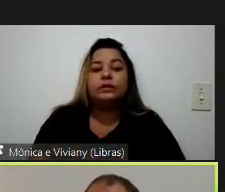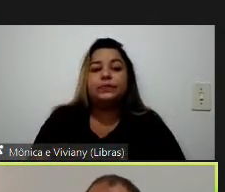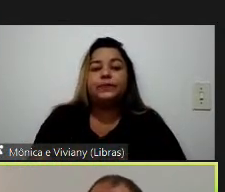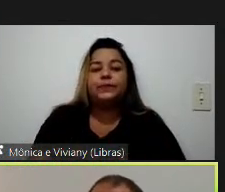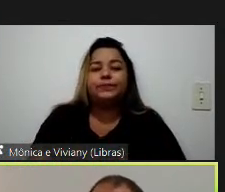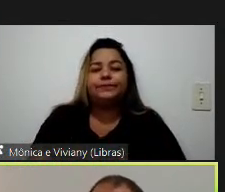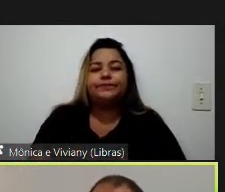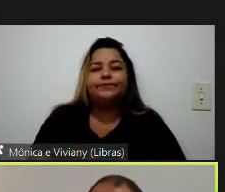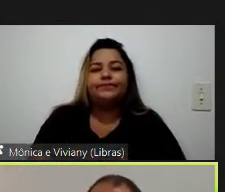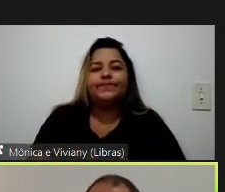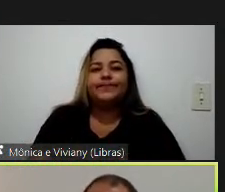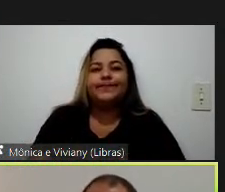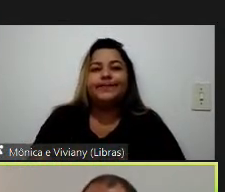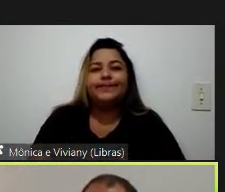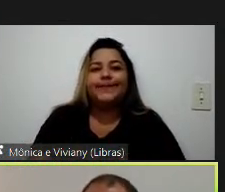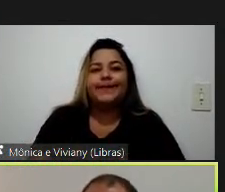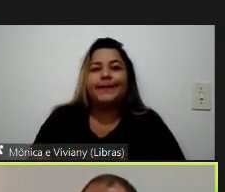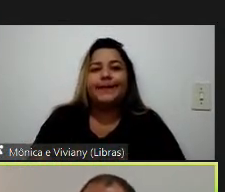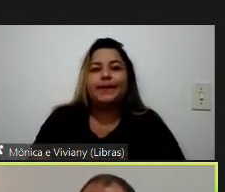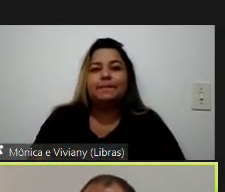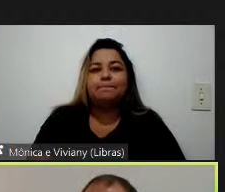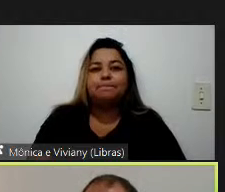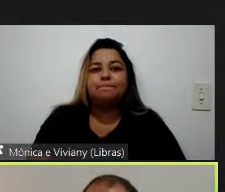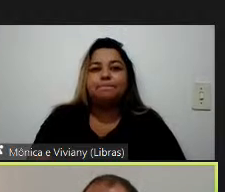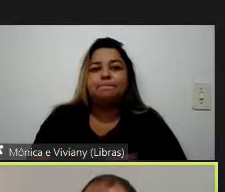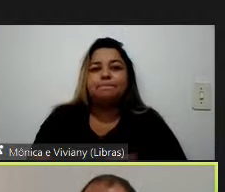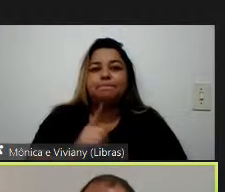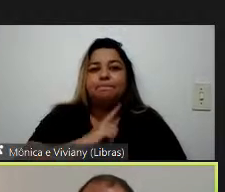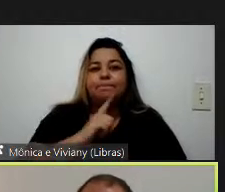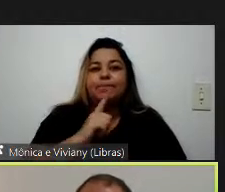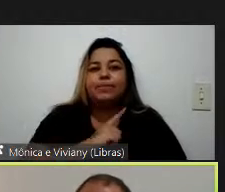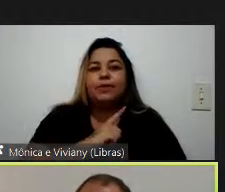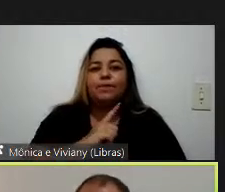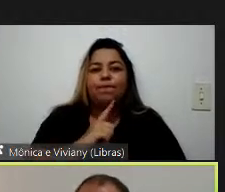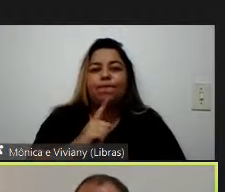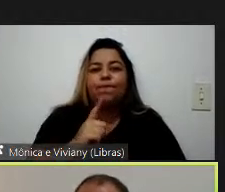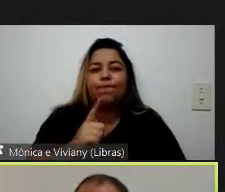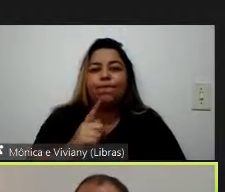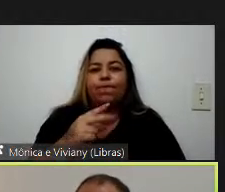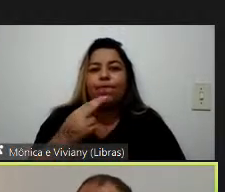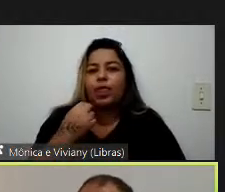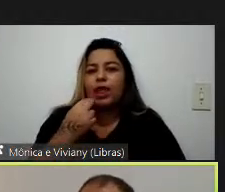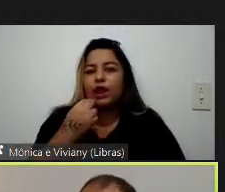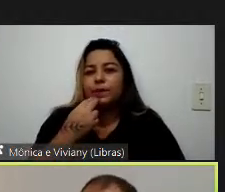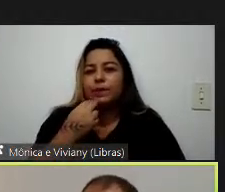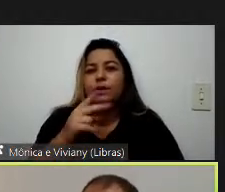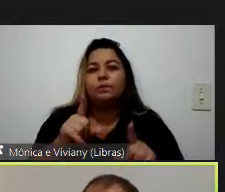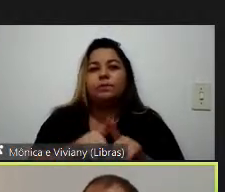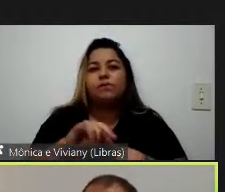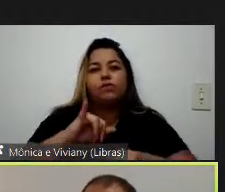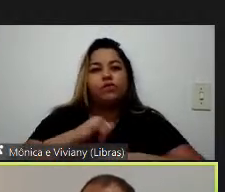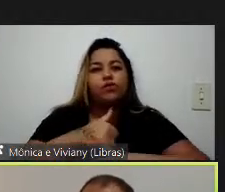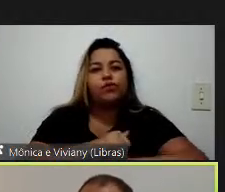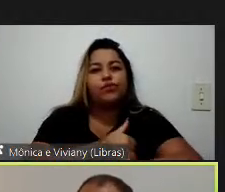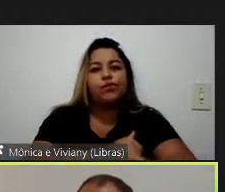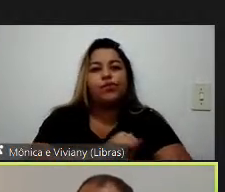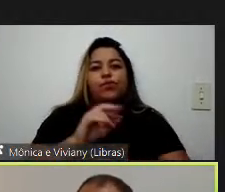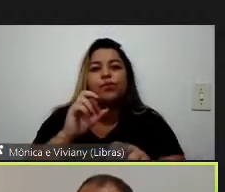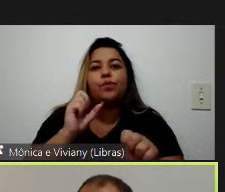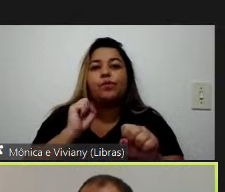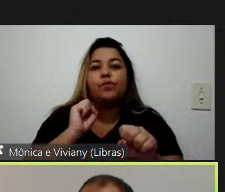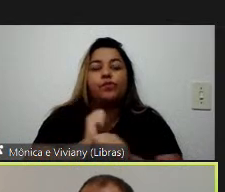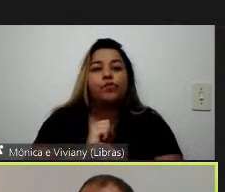it is not just overnutrition and obesity which is a problem, but also